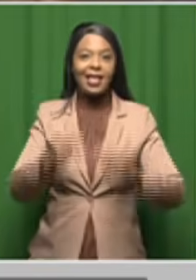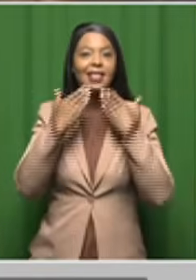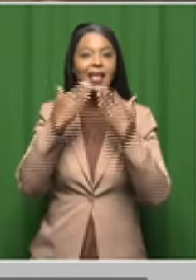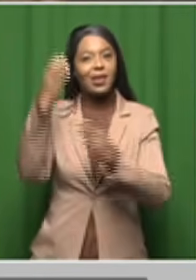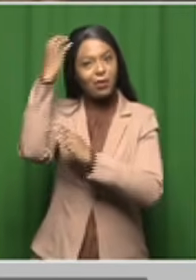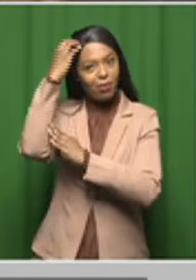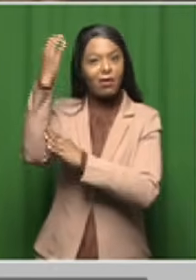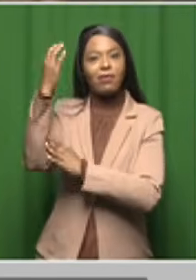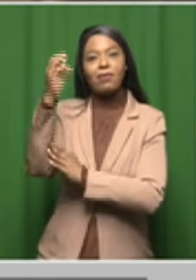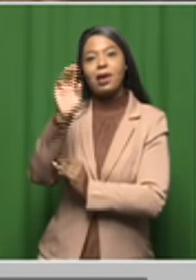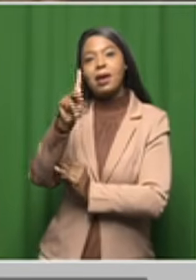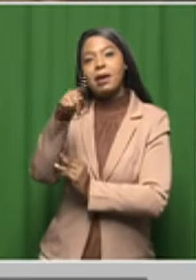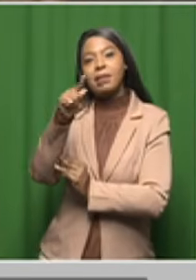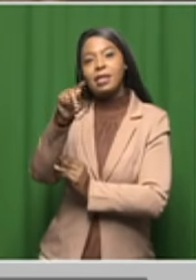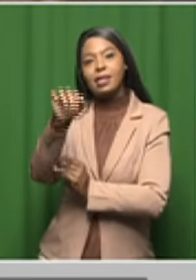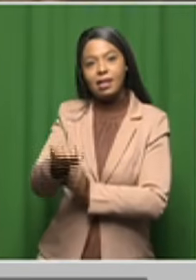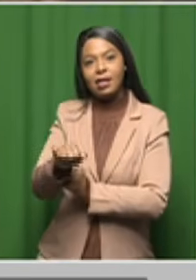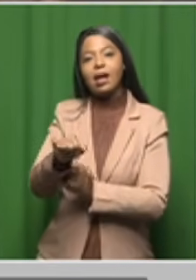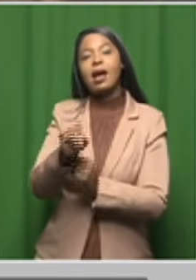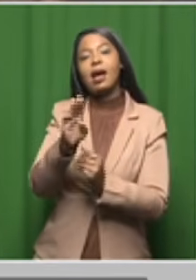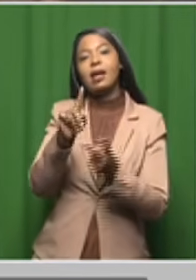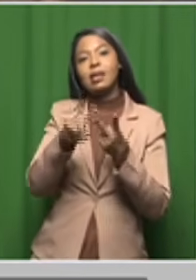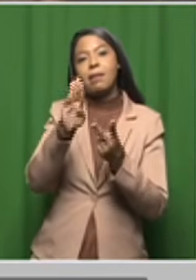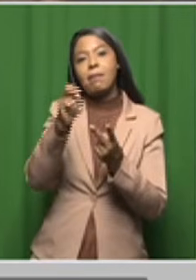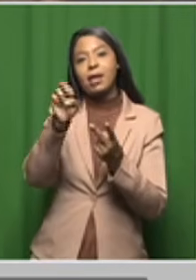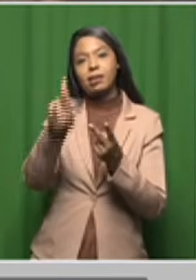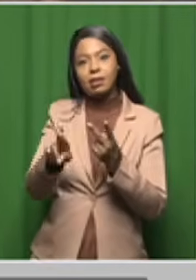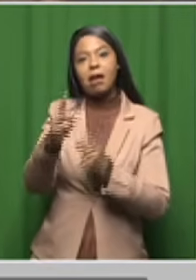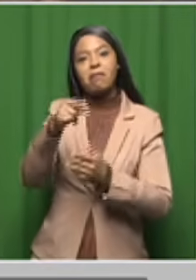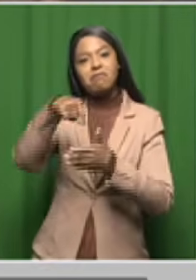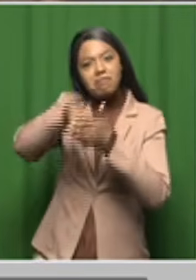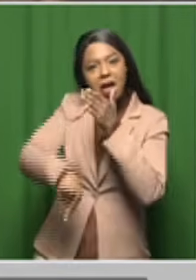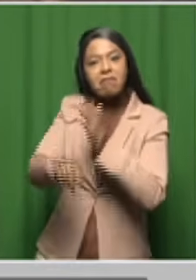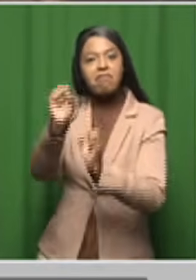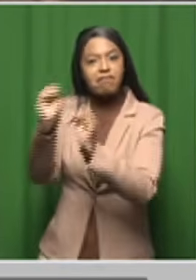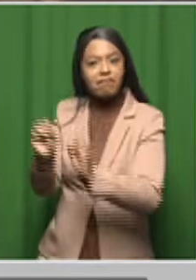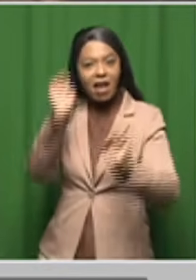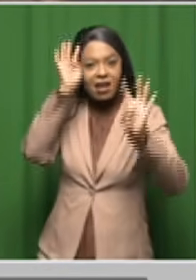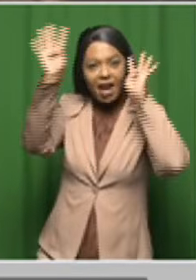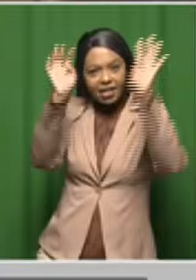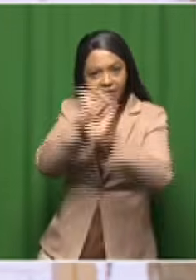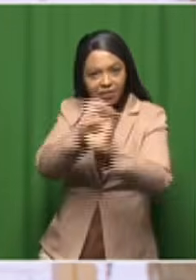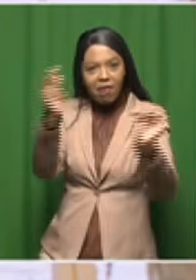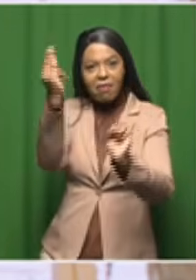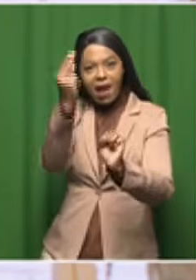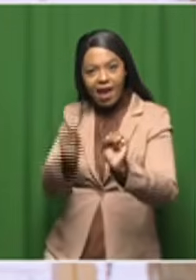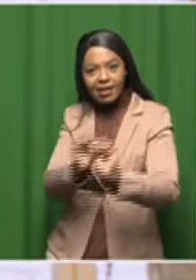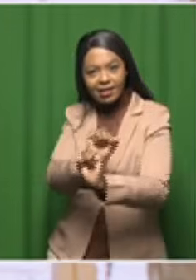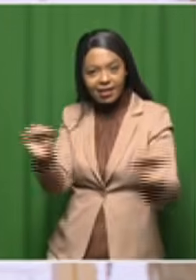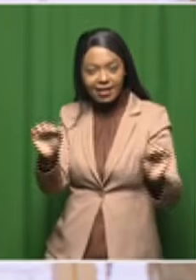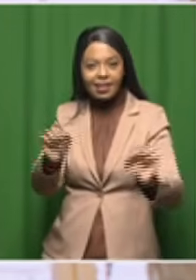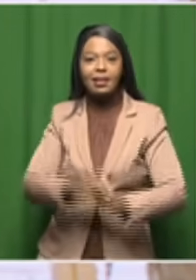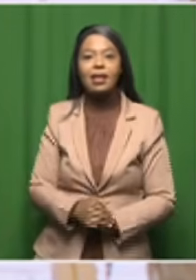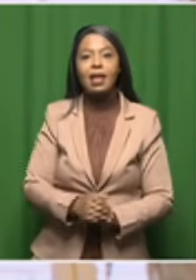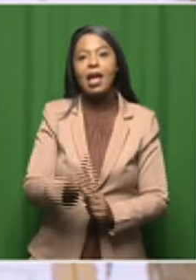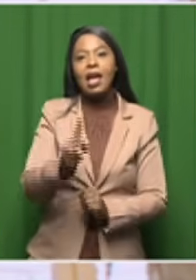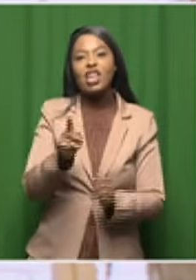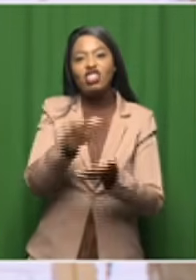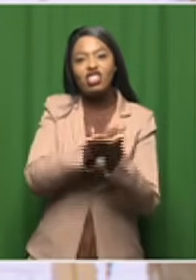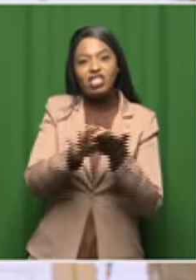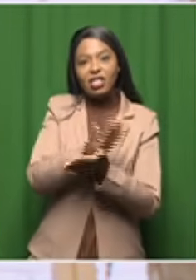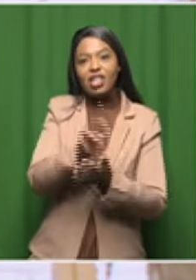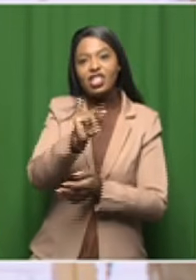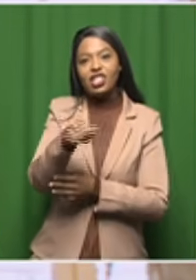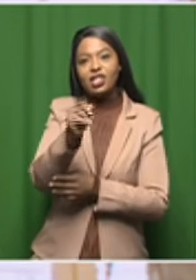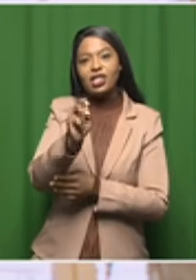and for this collaborative affair. Of course, just sharing your insights, your creativity as well with us today. The Junkyard Dogs, that exhibition, as you